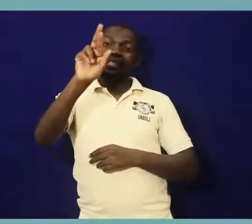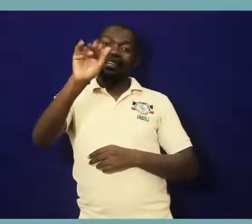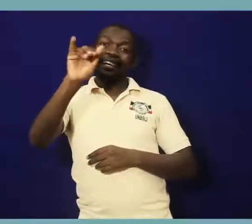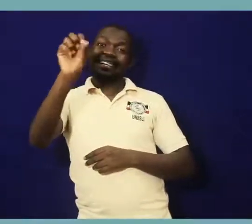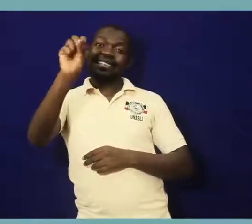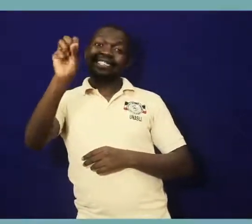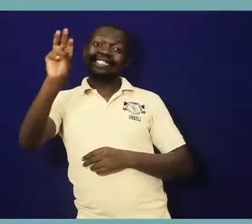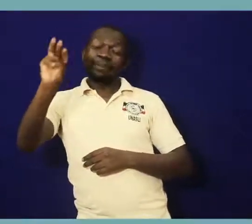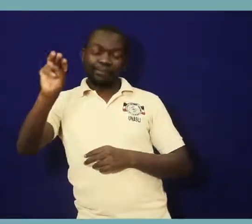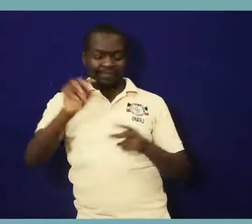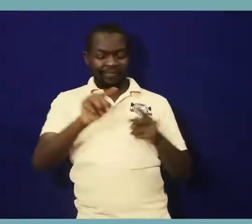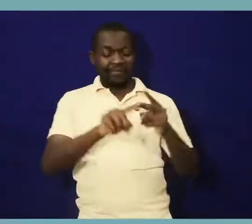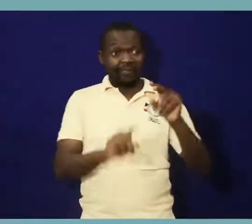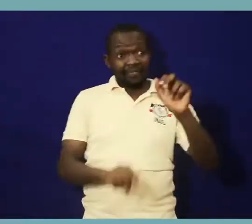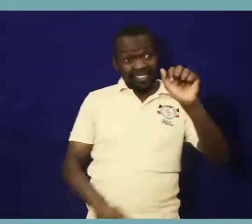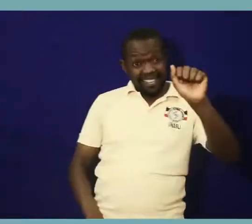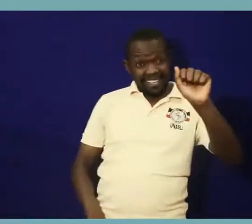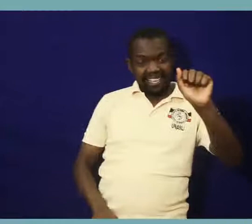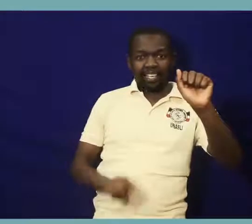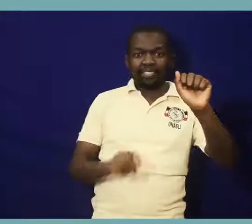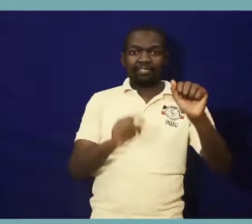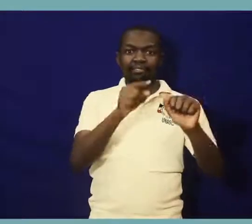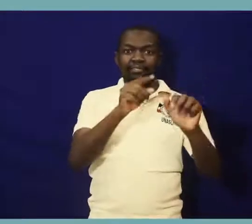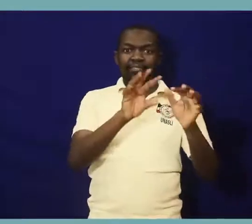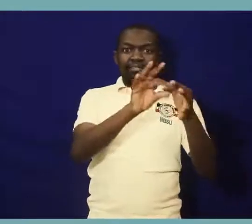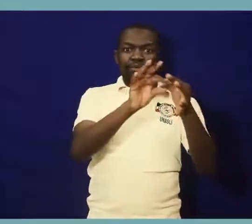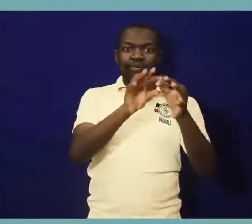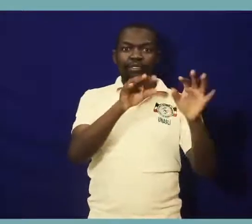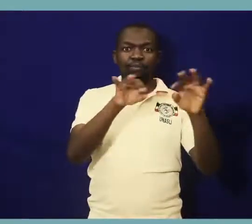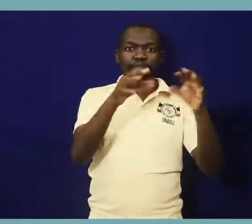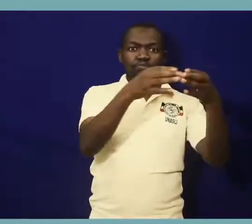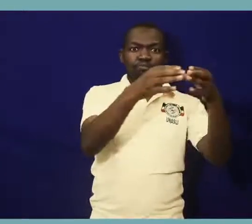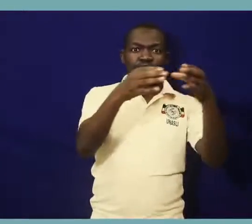A is for alliances.